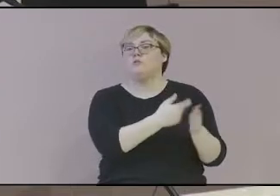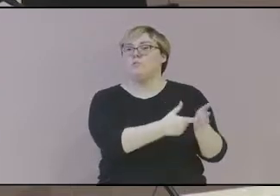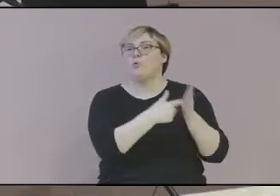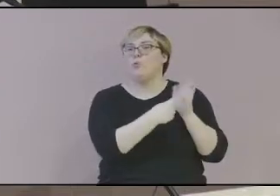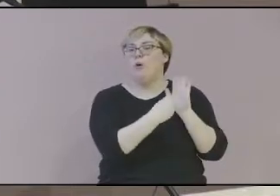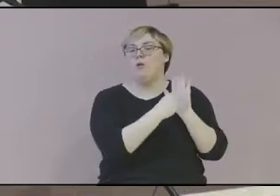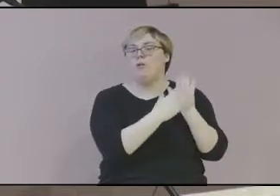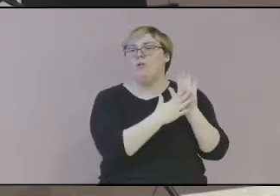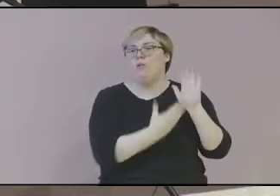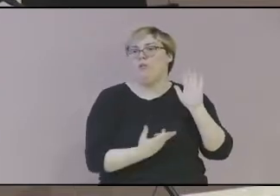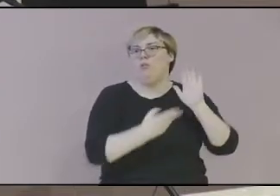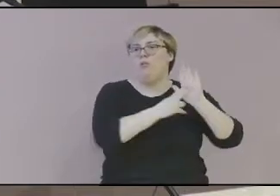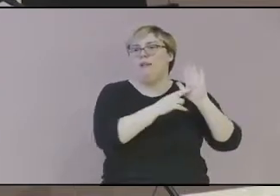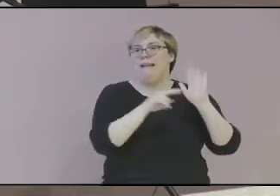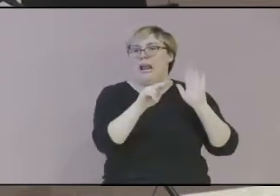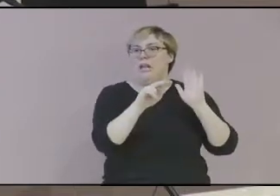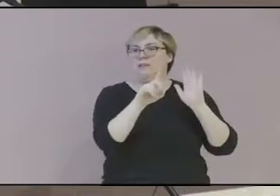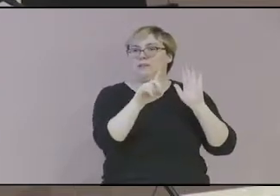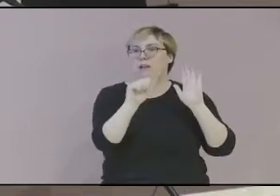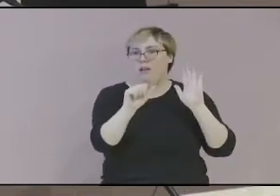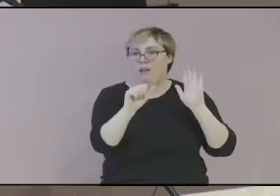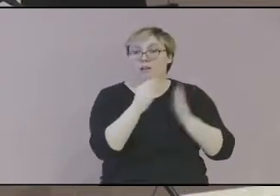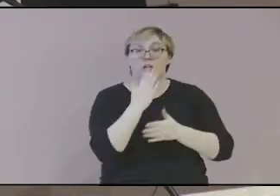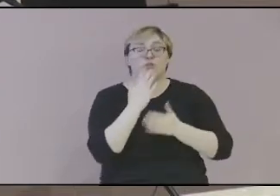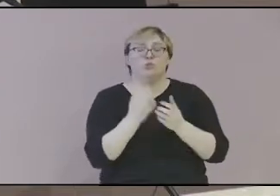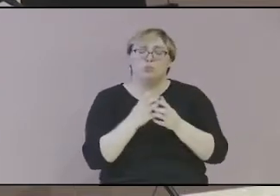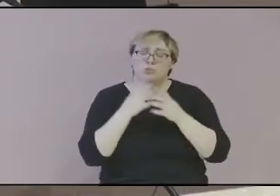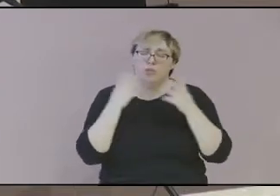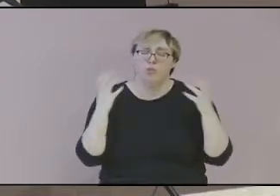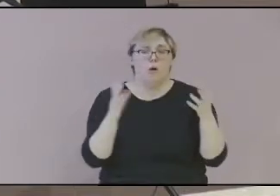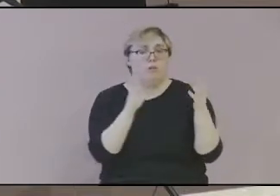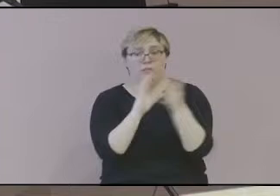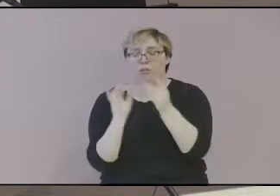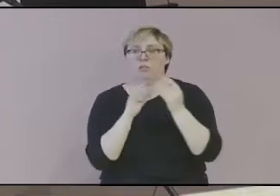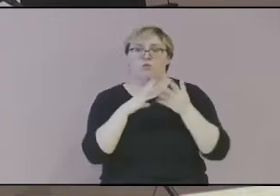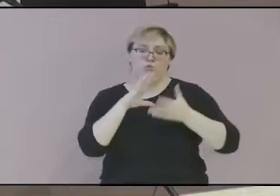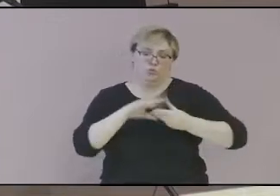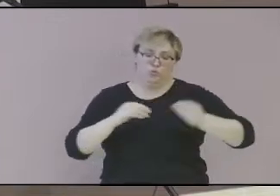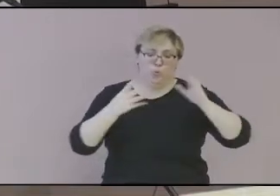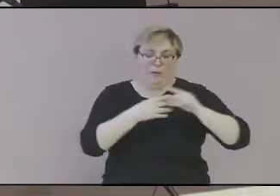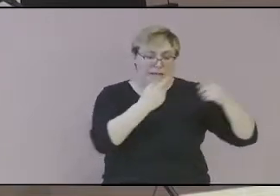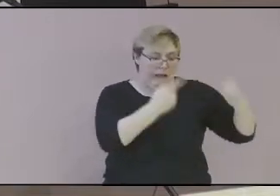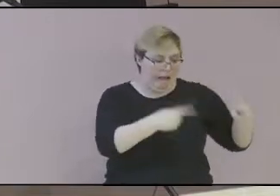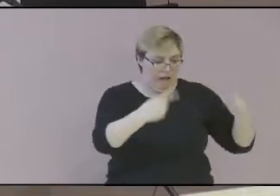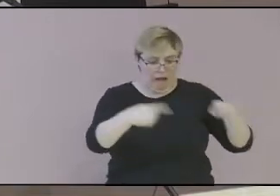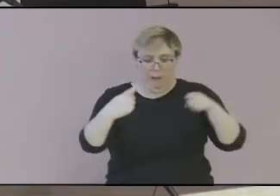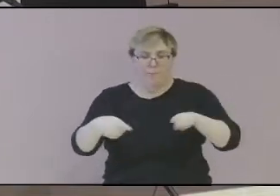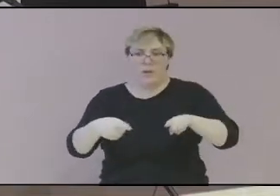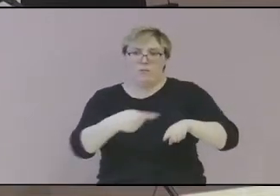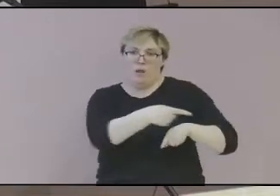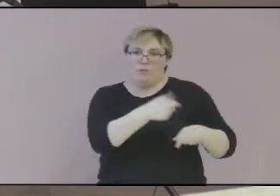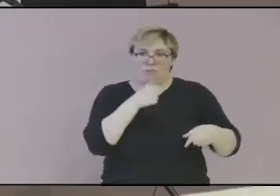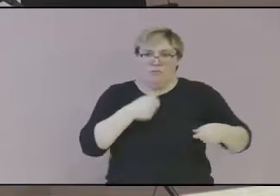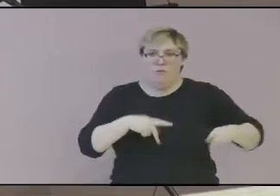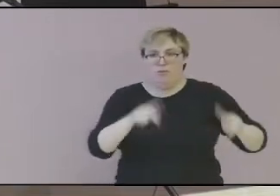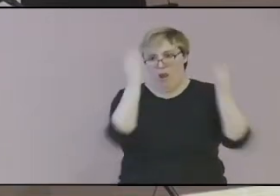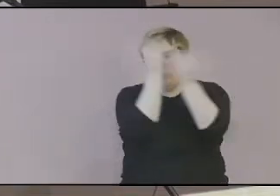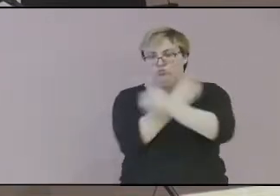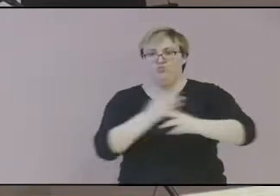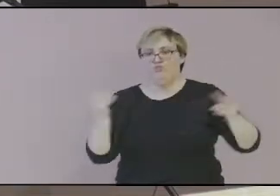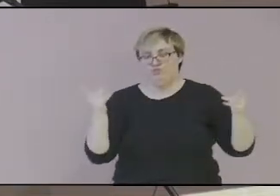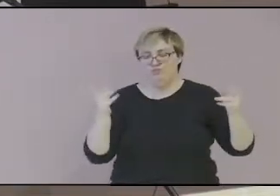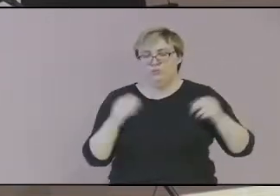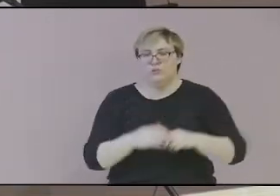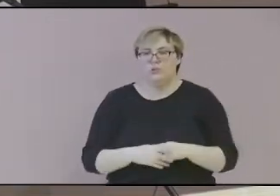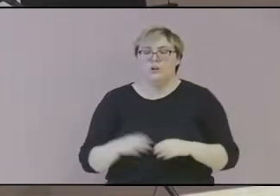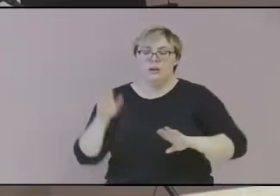time passes, but we have with publications, and I have done some interviews with some examples. A bioethicist,